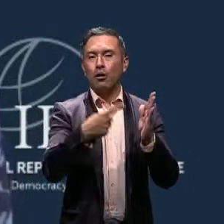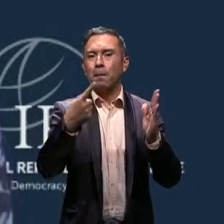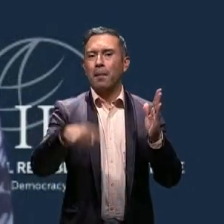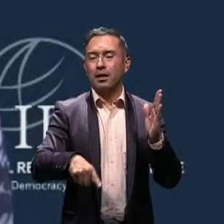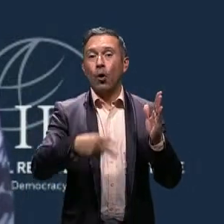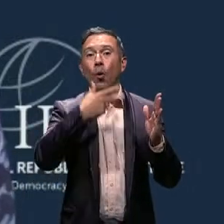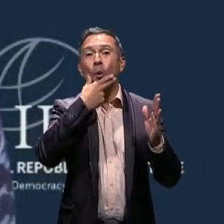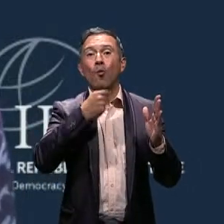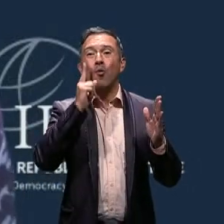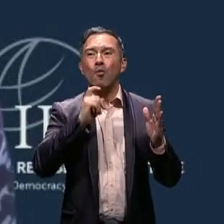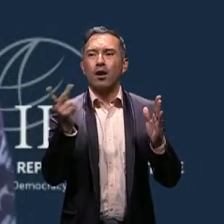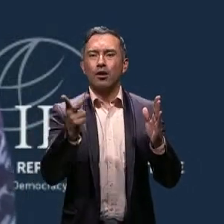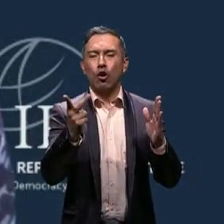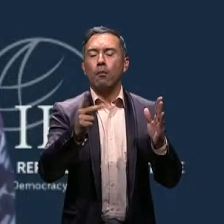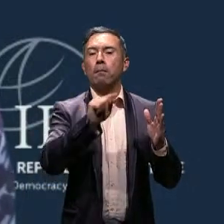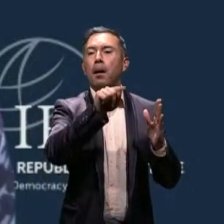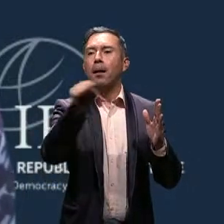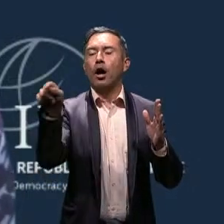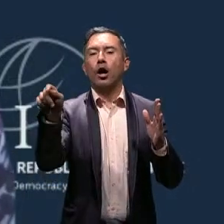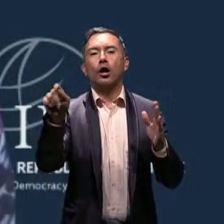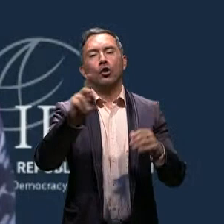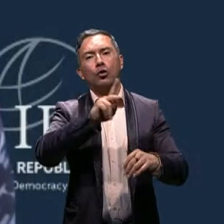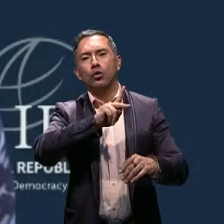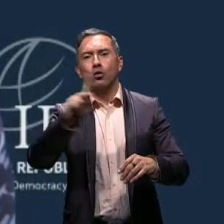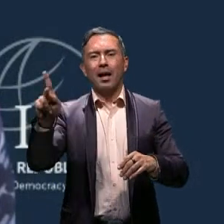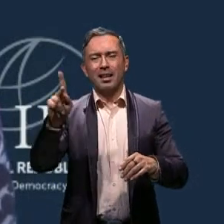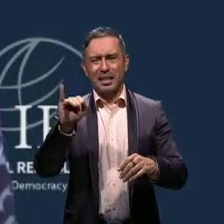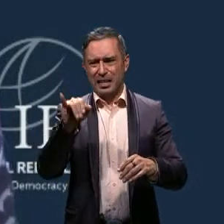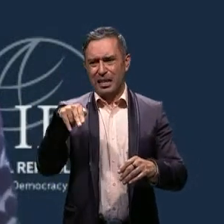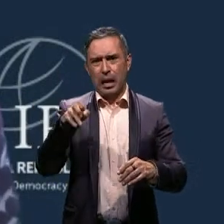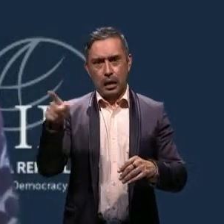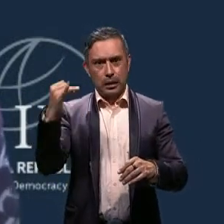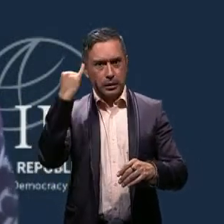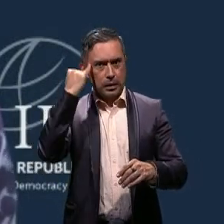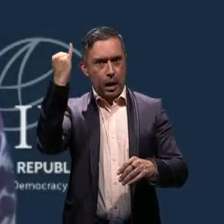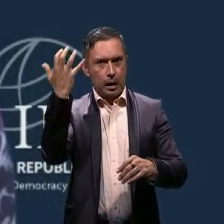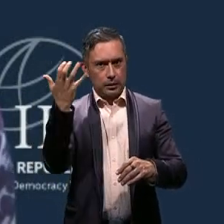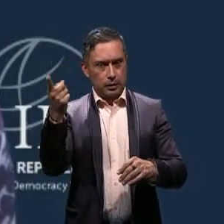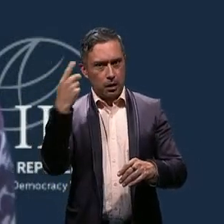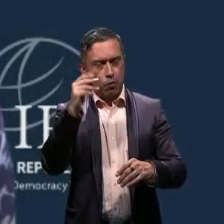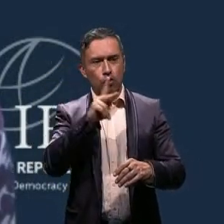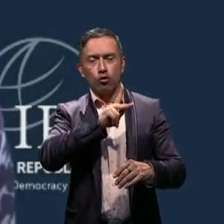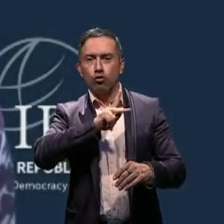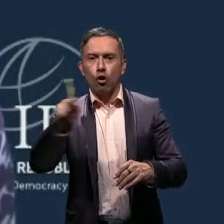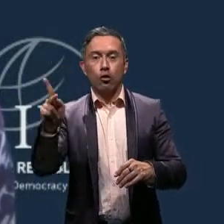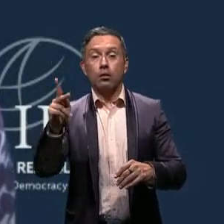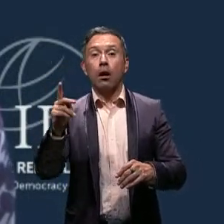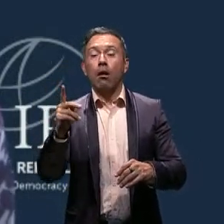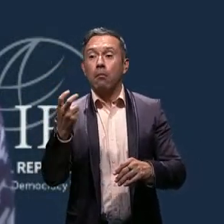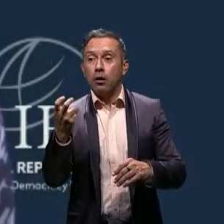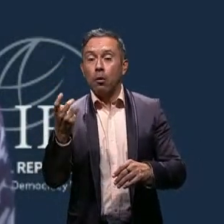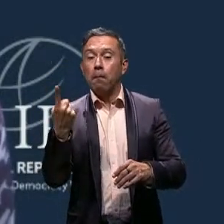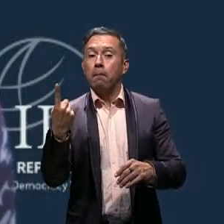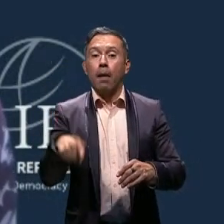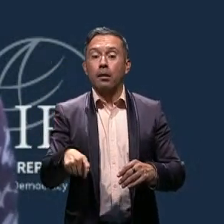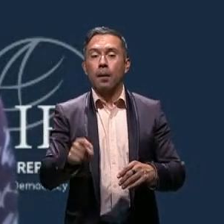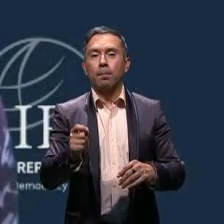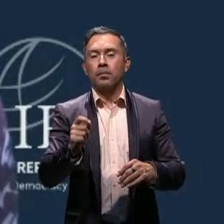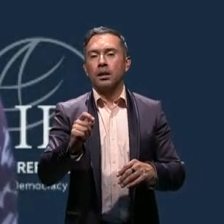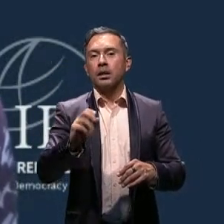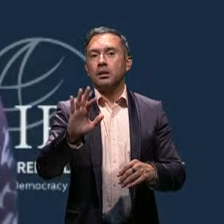the constitutional mandate of total parity implemented by the INE is resulting in more